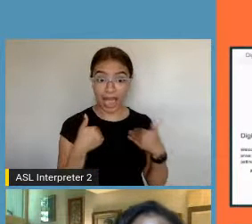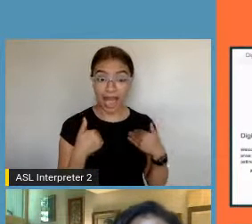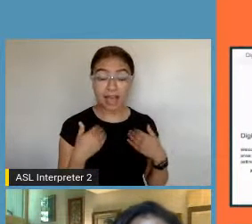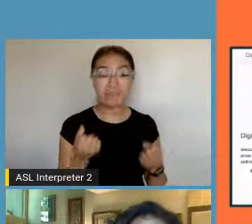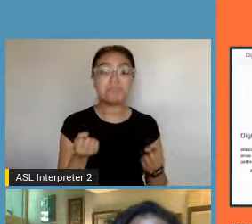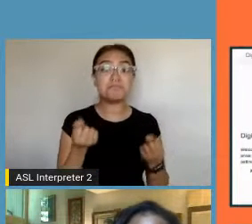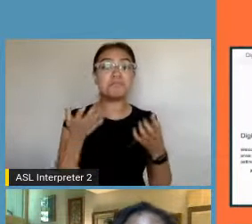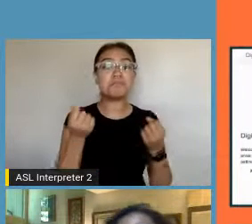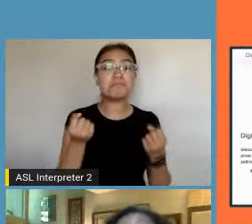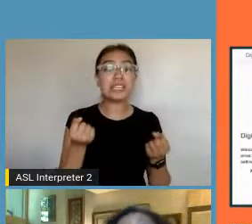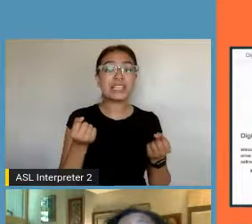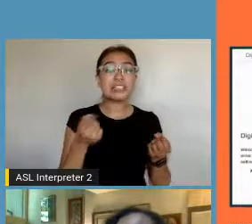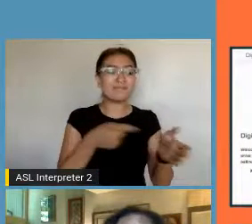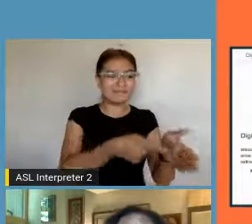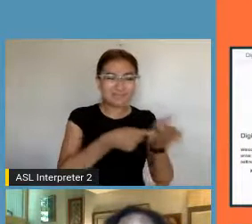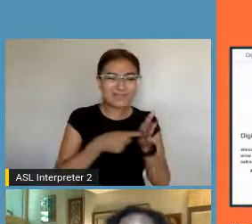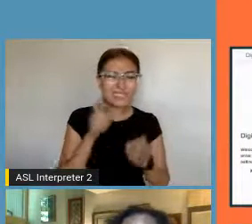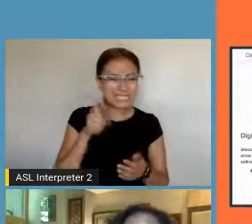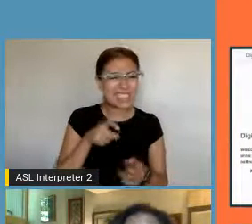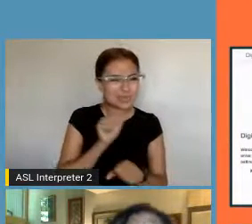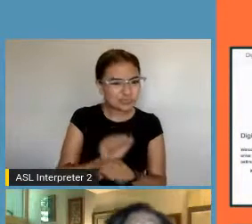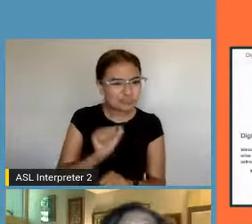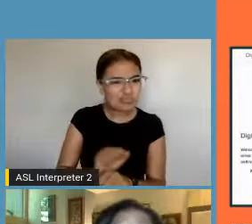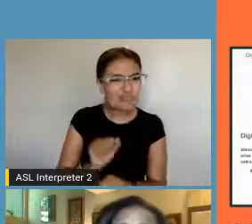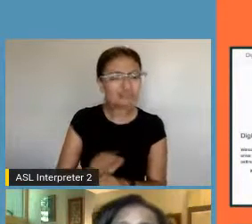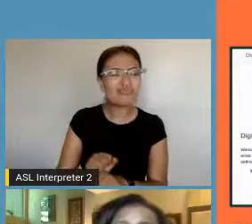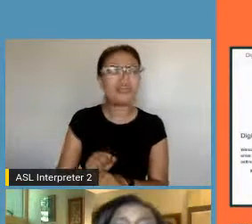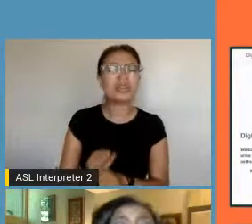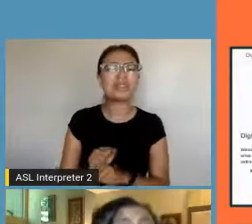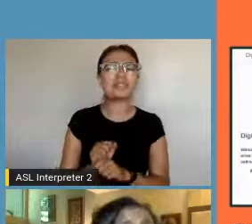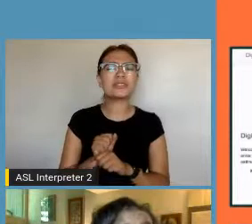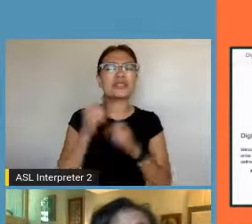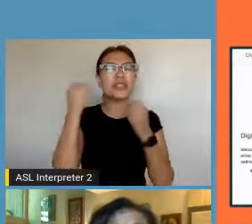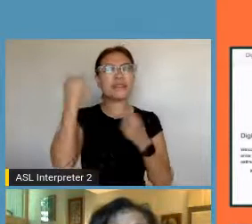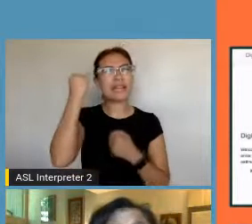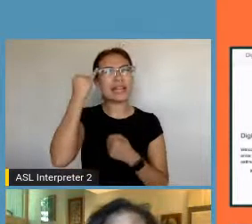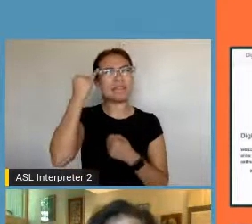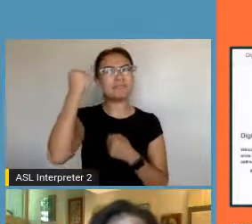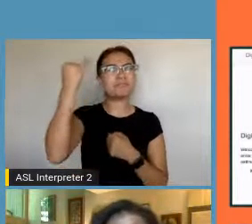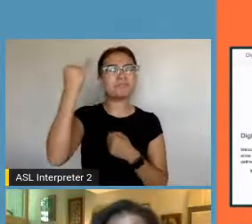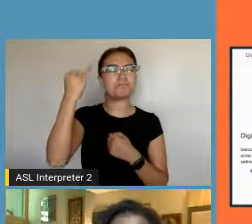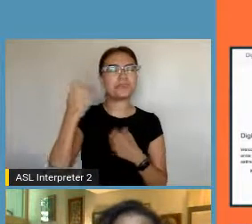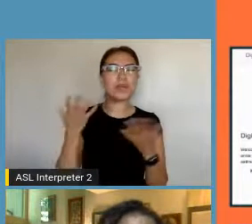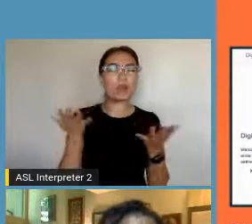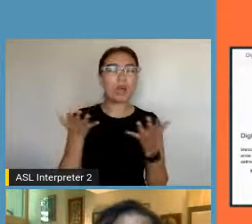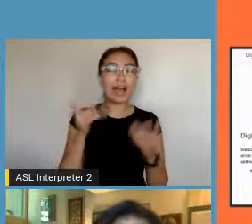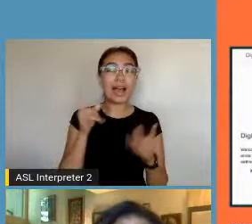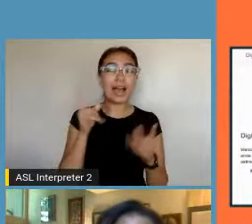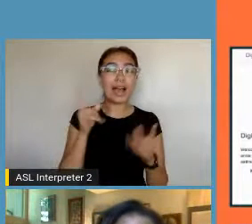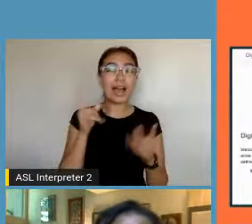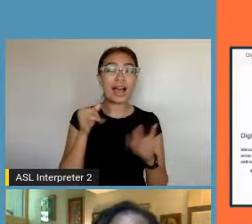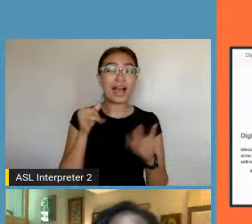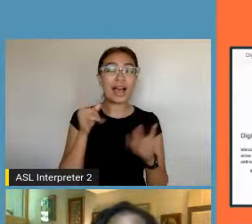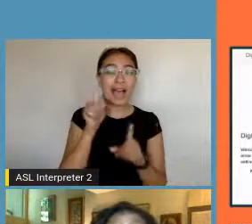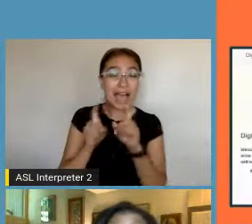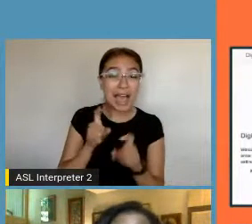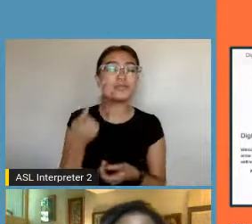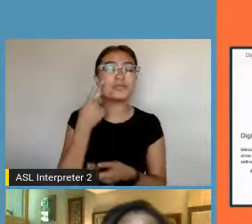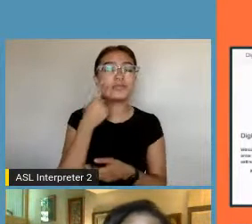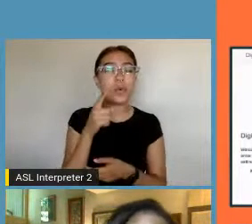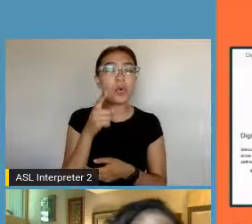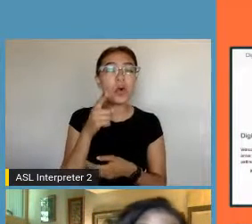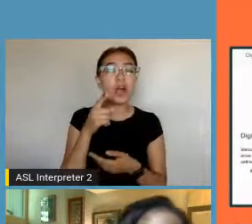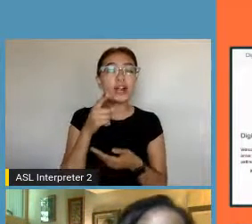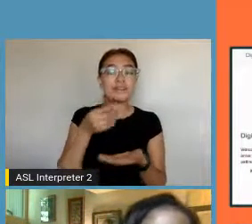know, required to do the work, and just to, so you have an idea of what to ask for in terms of grants and fundraising